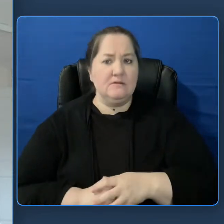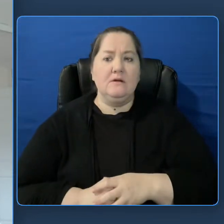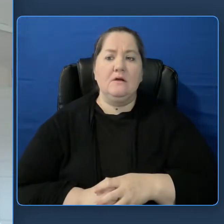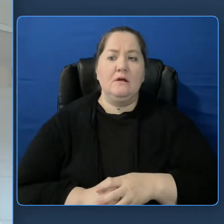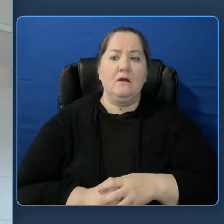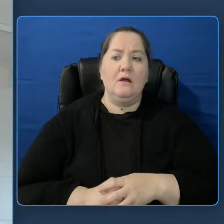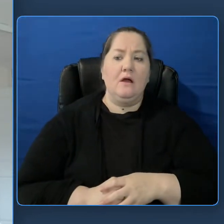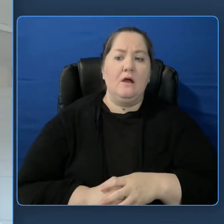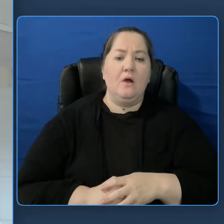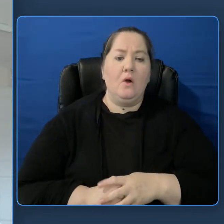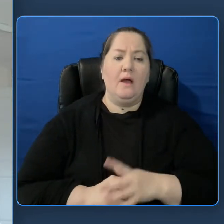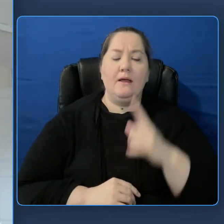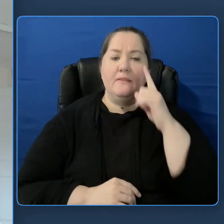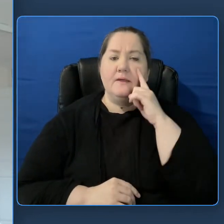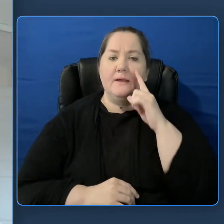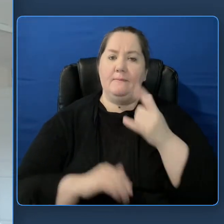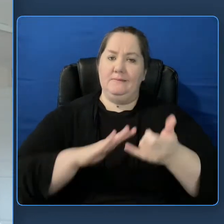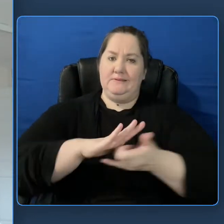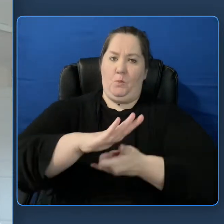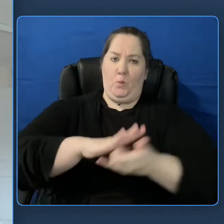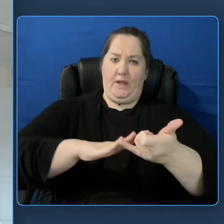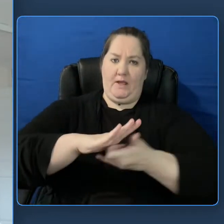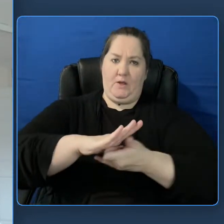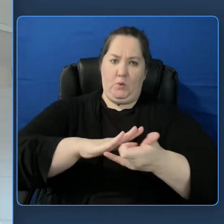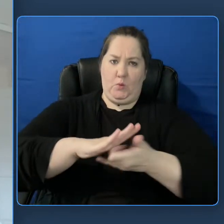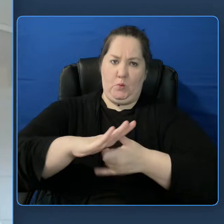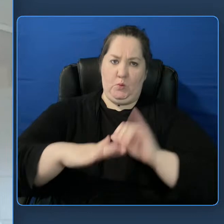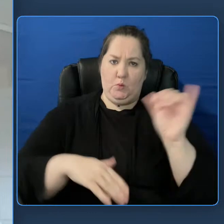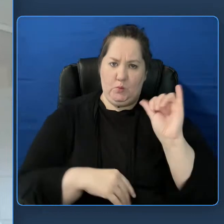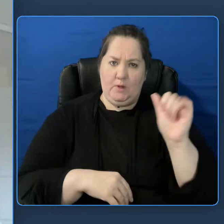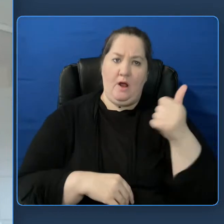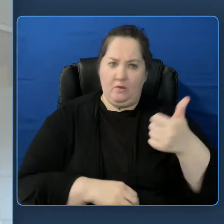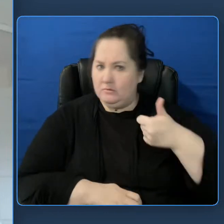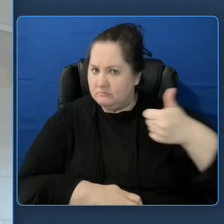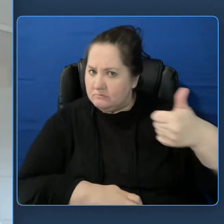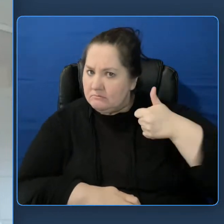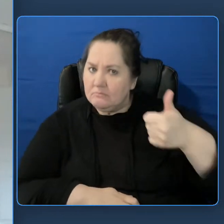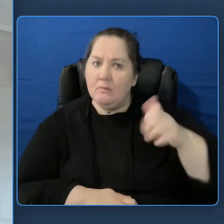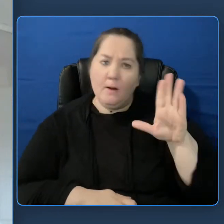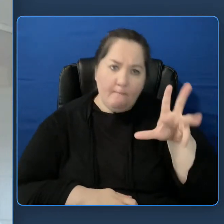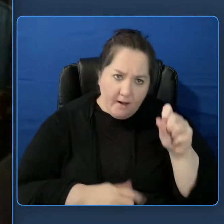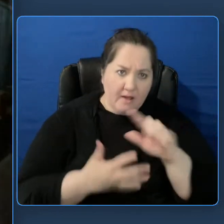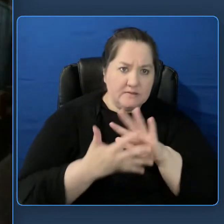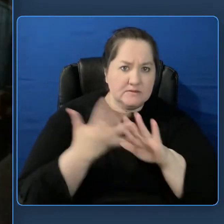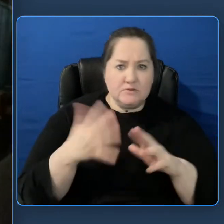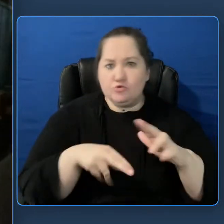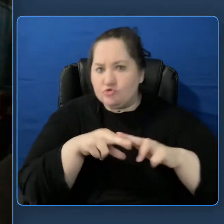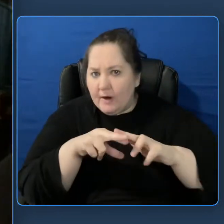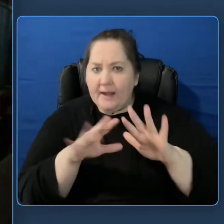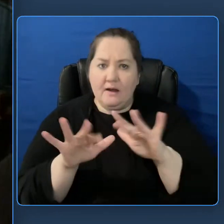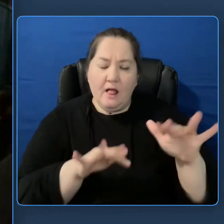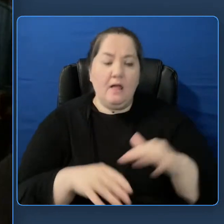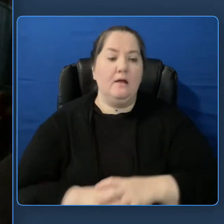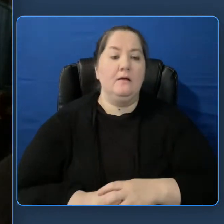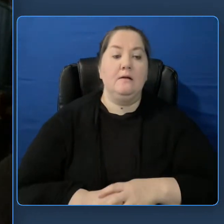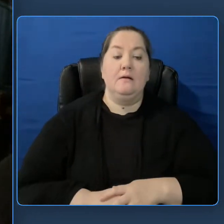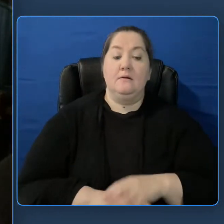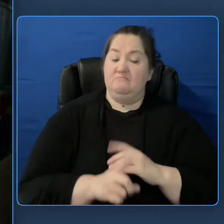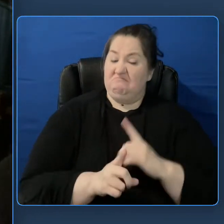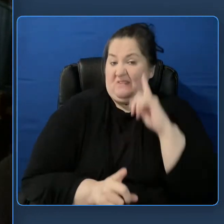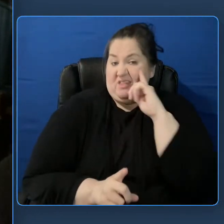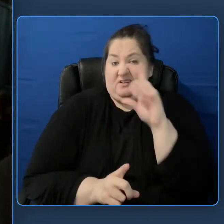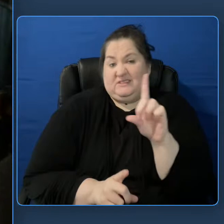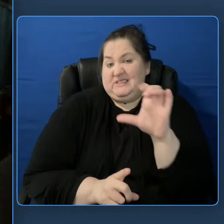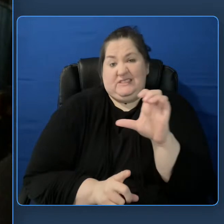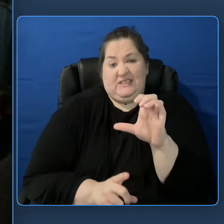think about the subway systems and the transportation. That would be a big part of it too. Yeah. I personally think that DC is one of the